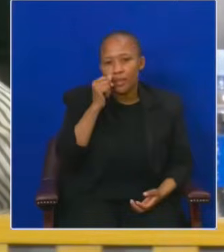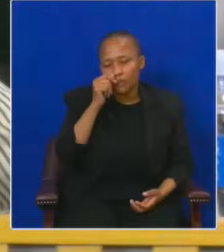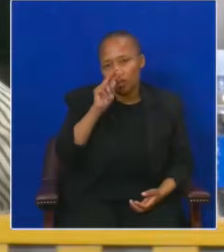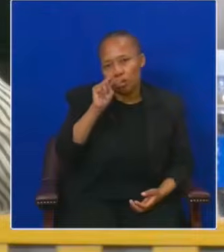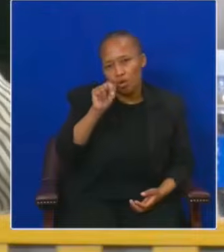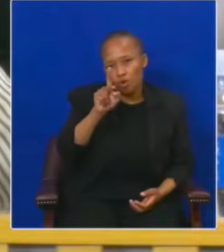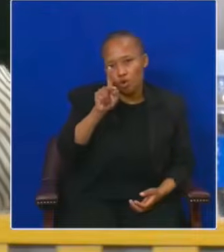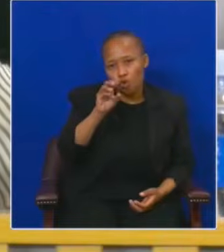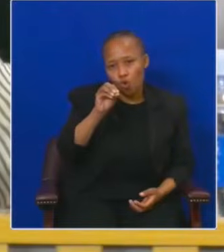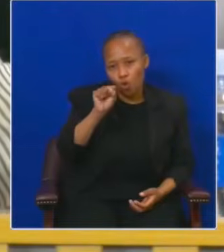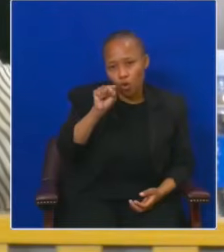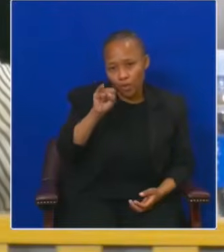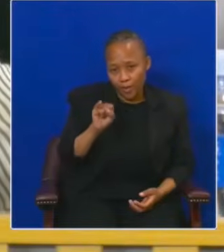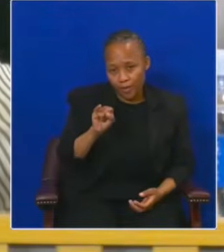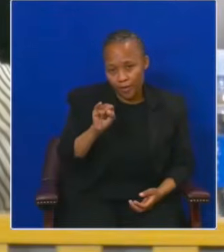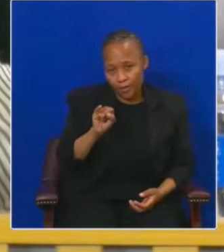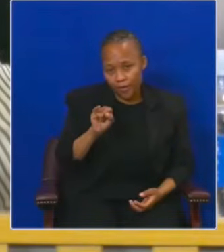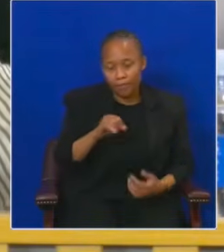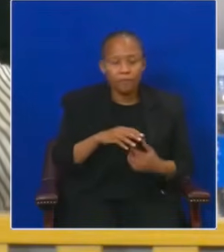Thank you, Commissioners.